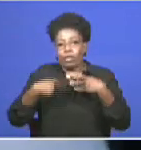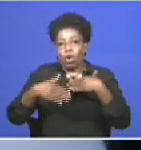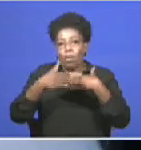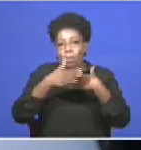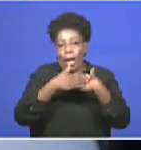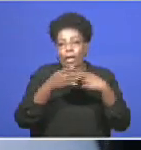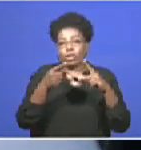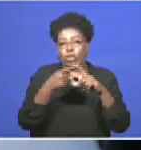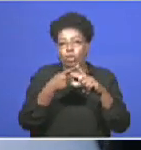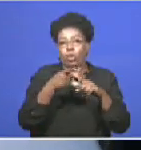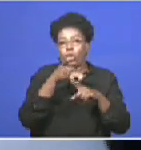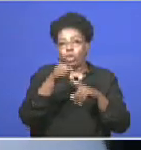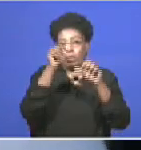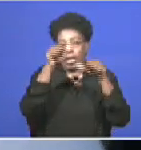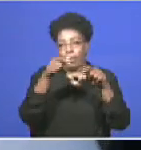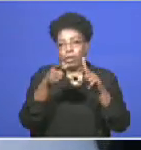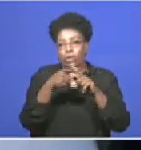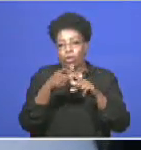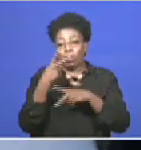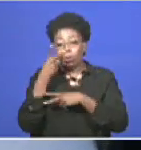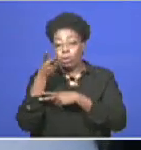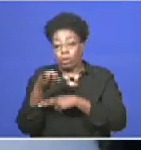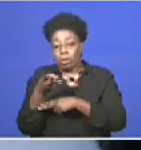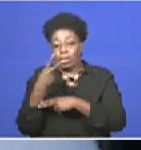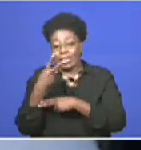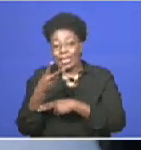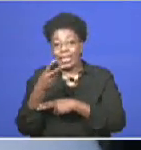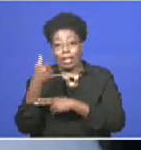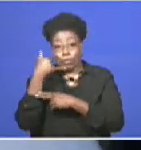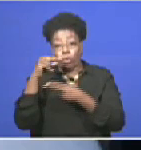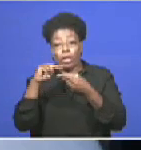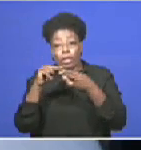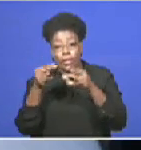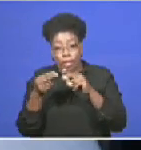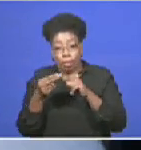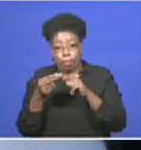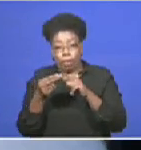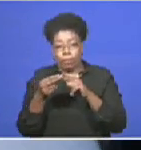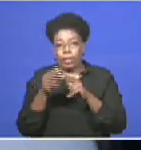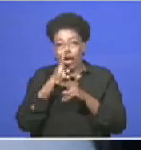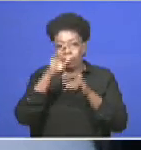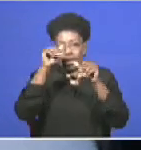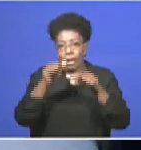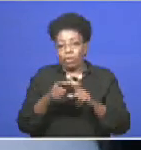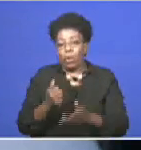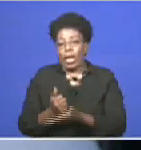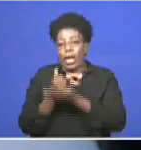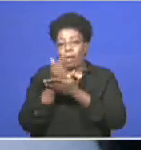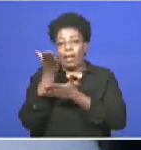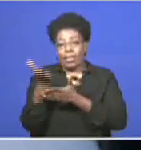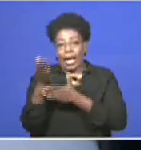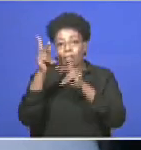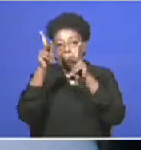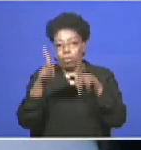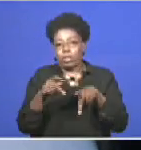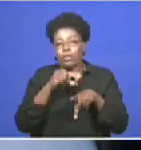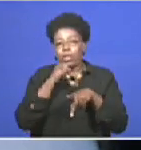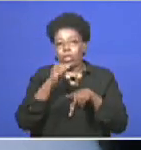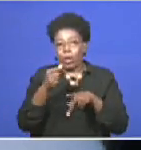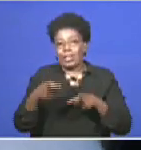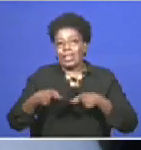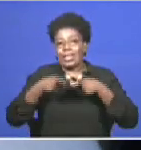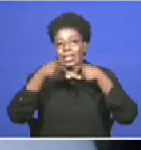to, you'd be able to log the phone numbers to be able to assist that person if they're unable to give you the